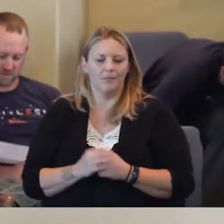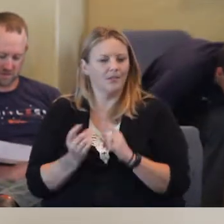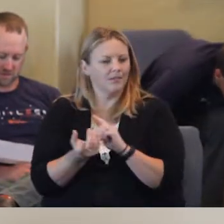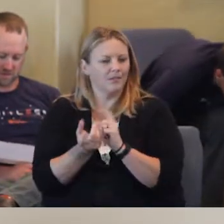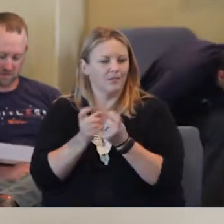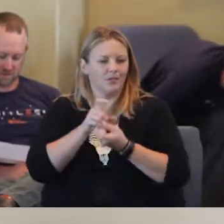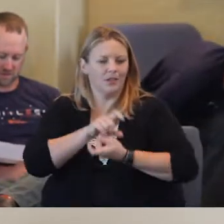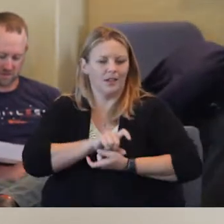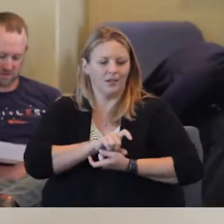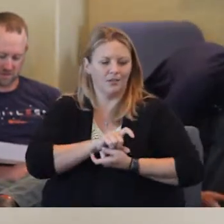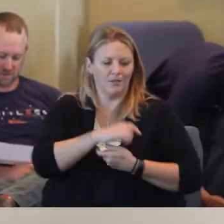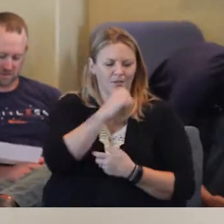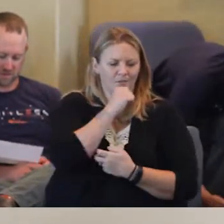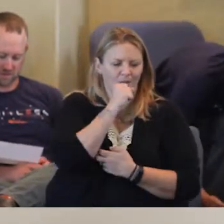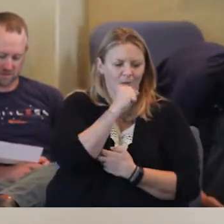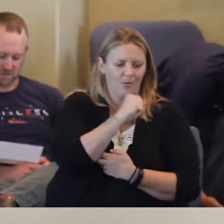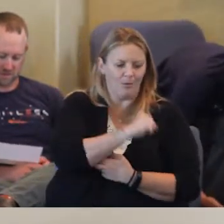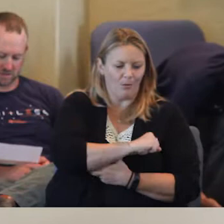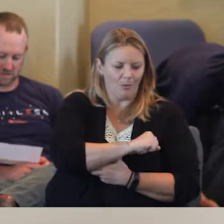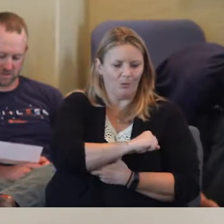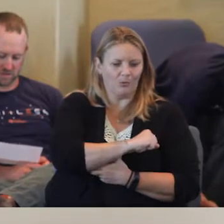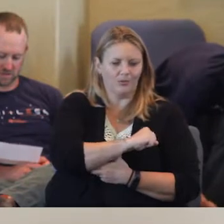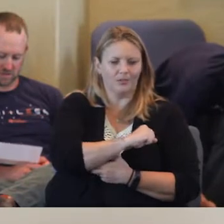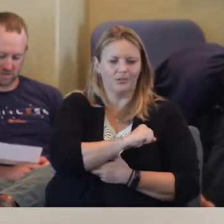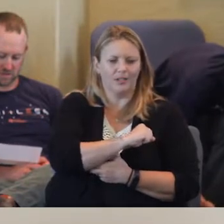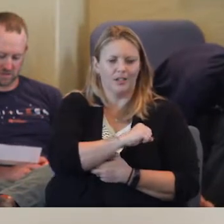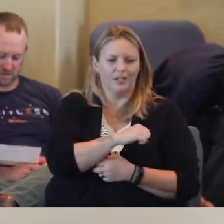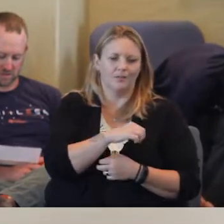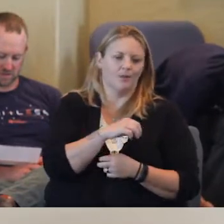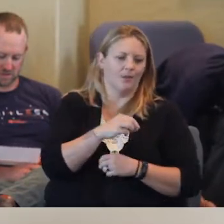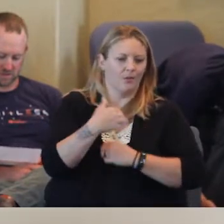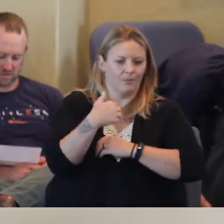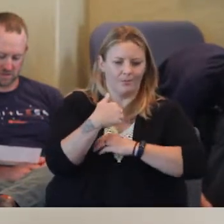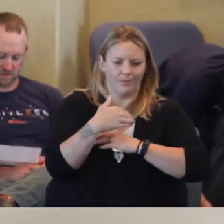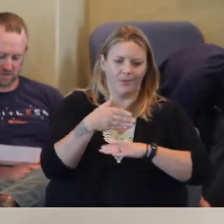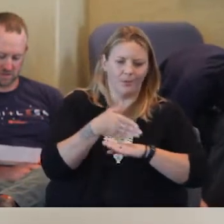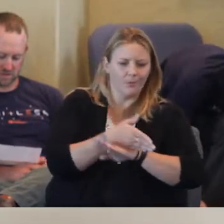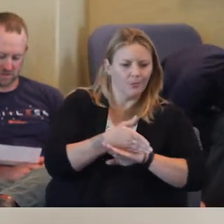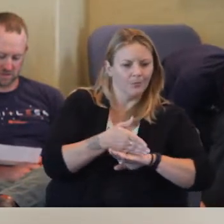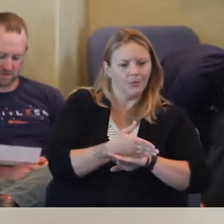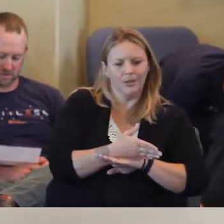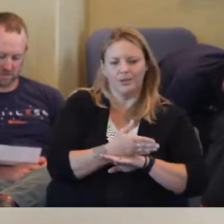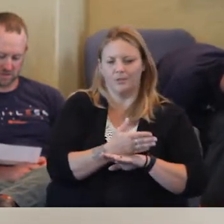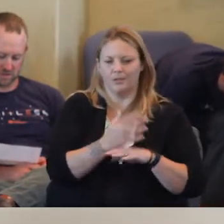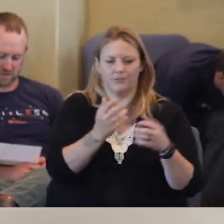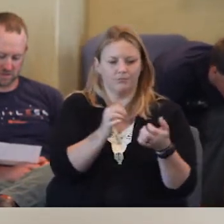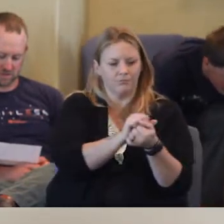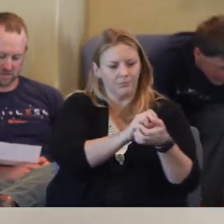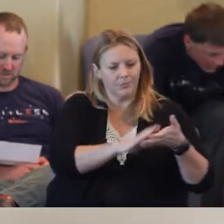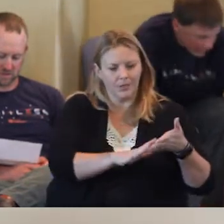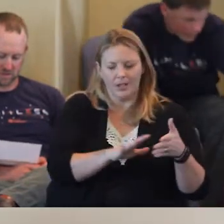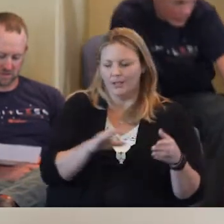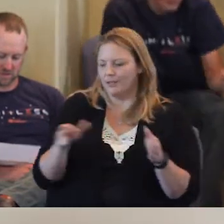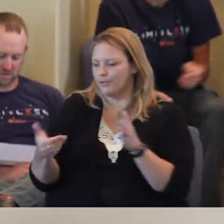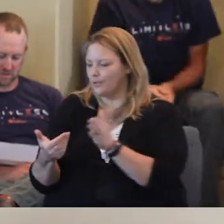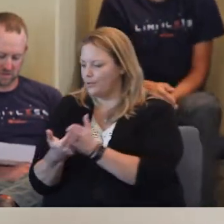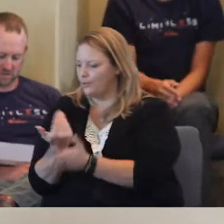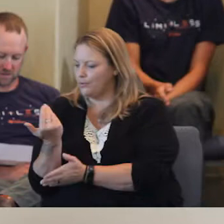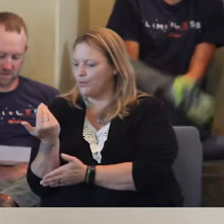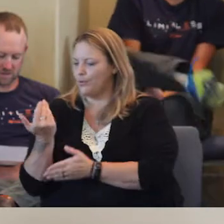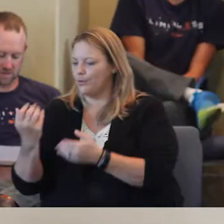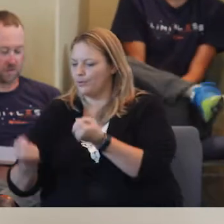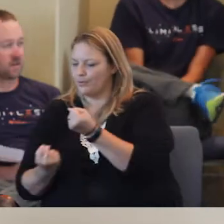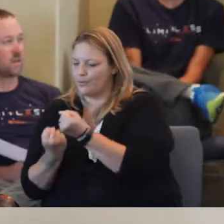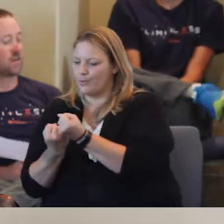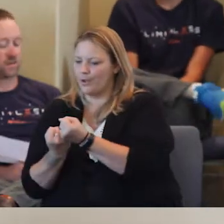was the transformation from this old beat down thing that was, you know, the wood was bending in to this new